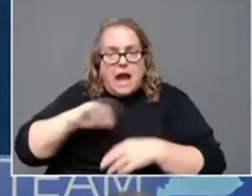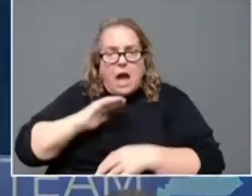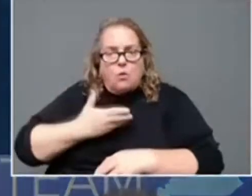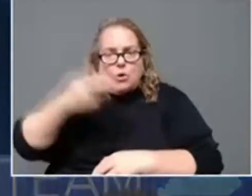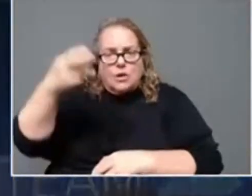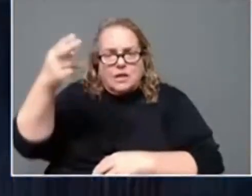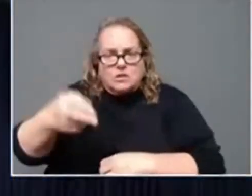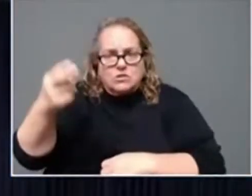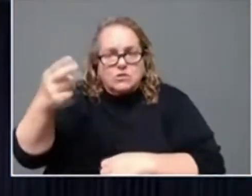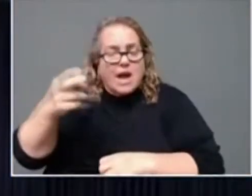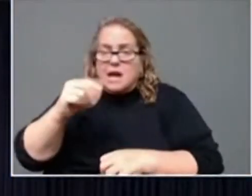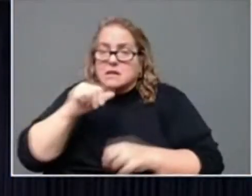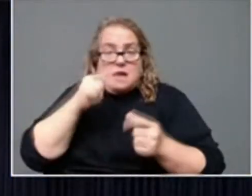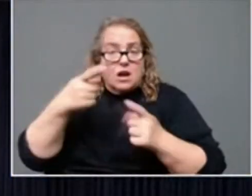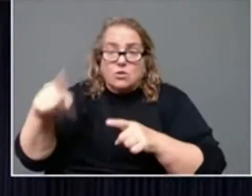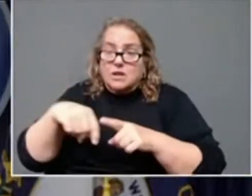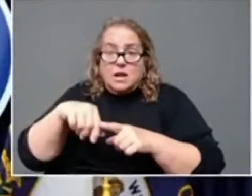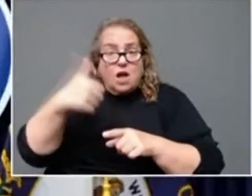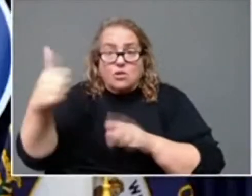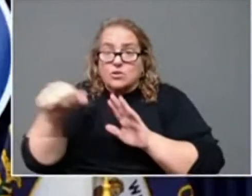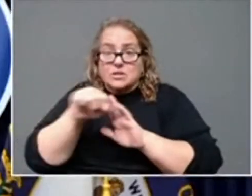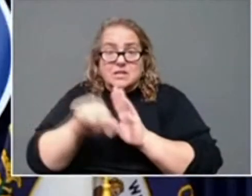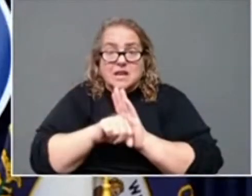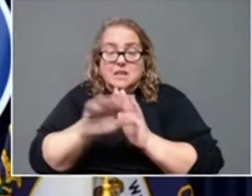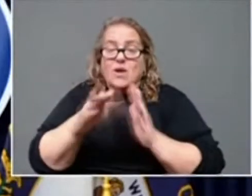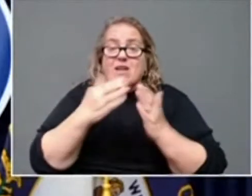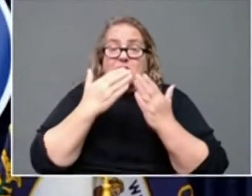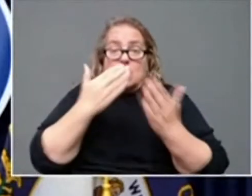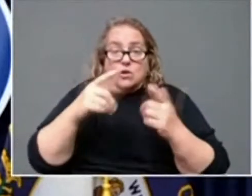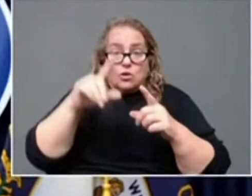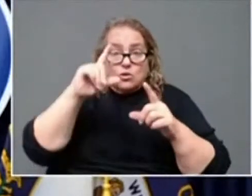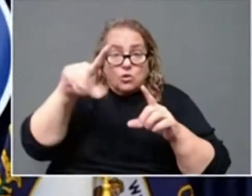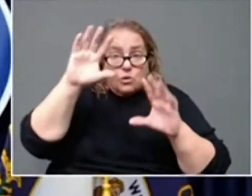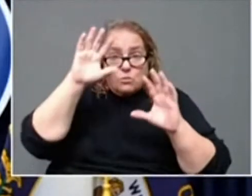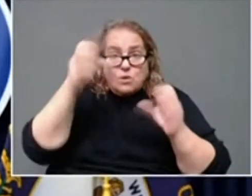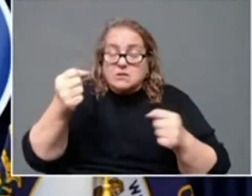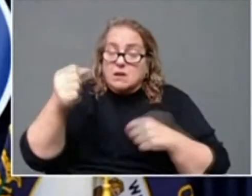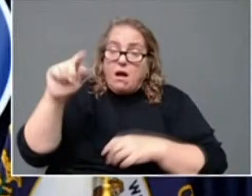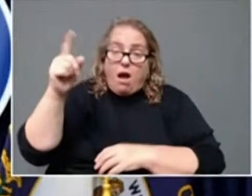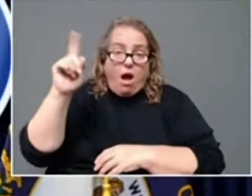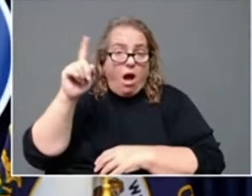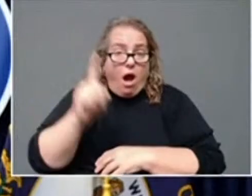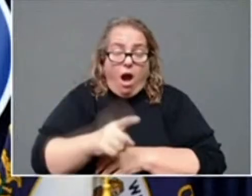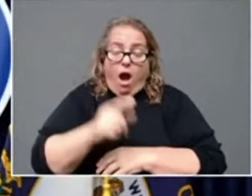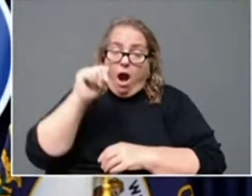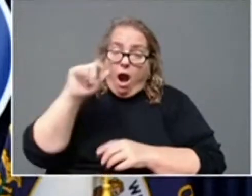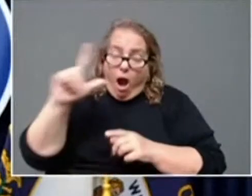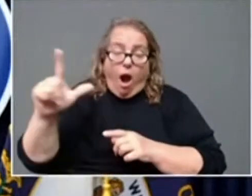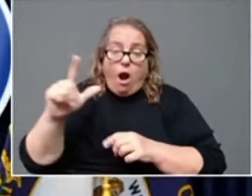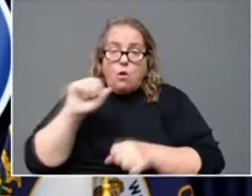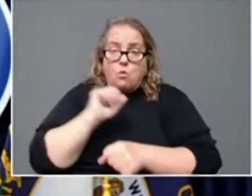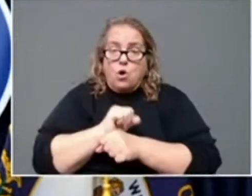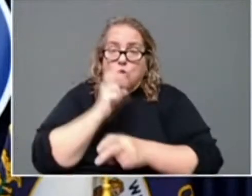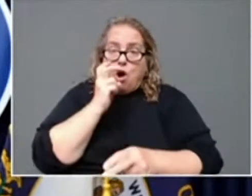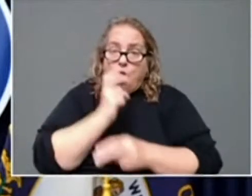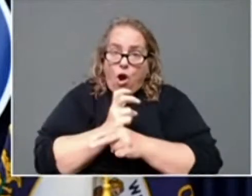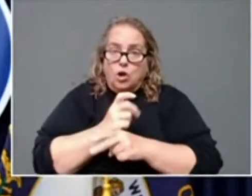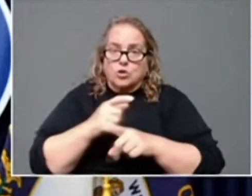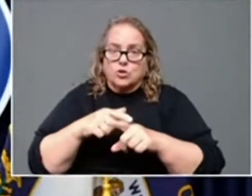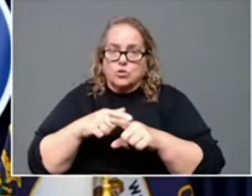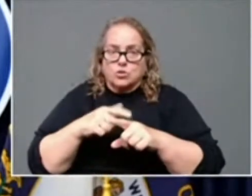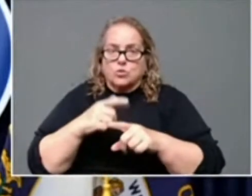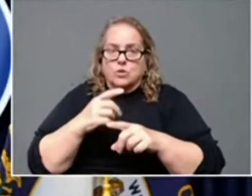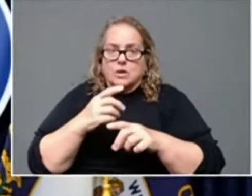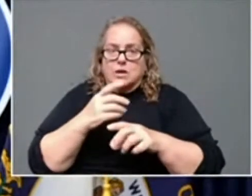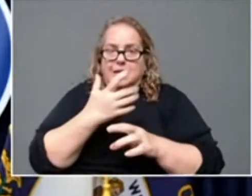So thank you to the president all the way down to Gracious Sheck, our regional administrator. They paved the way, waiting for the governor's declaration